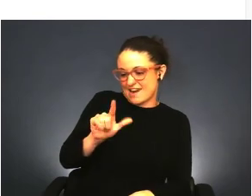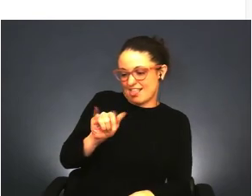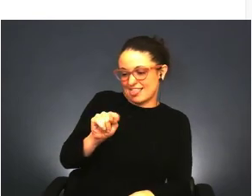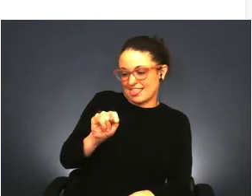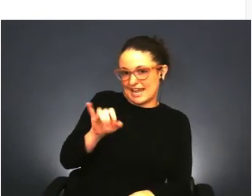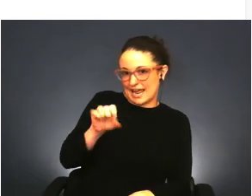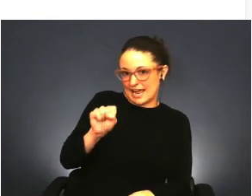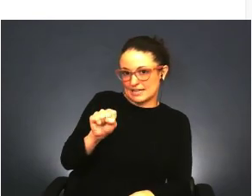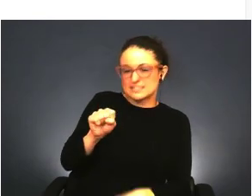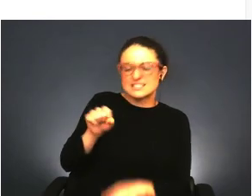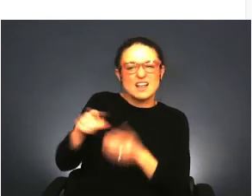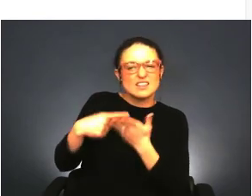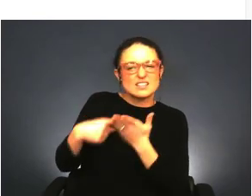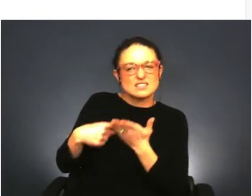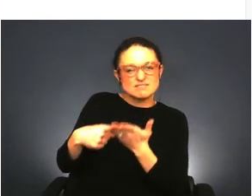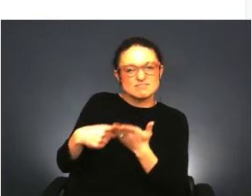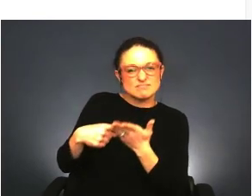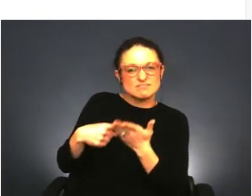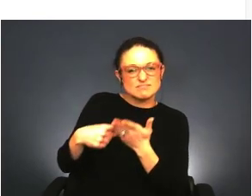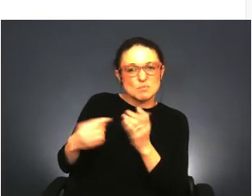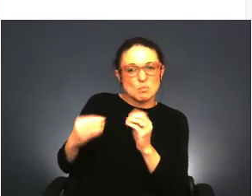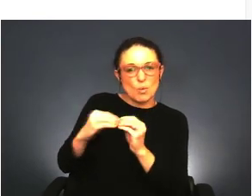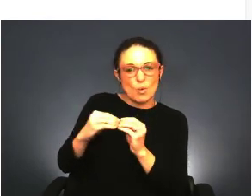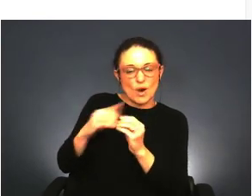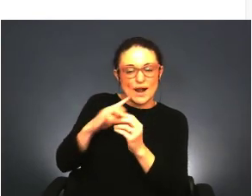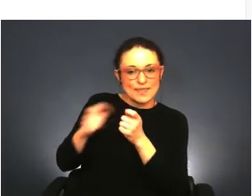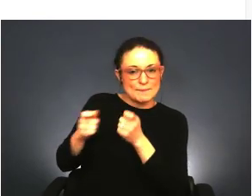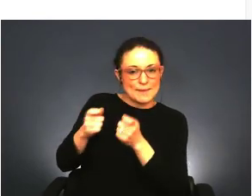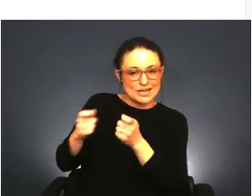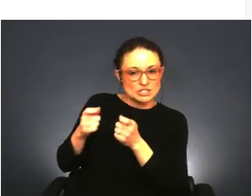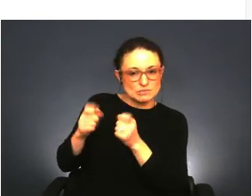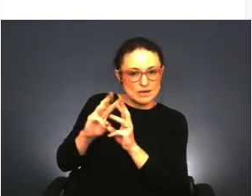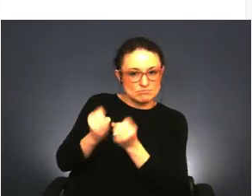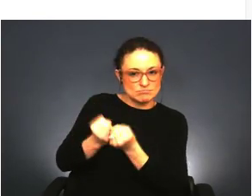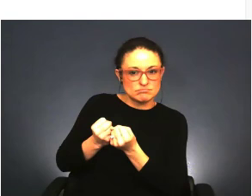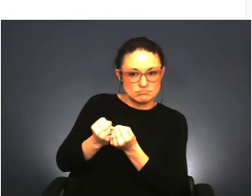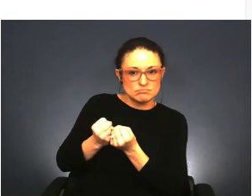in the management section.